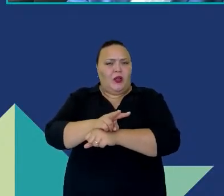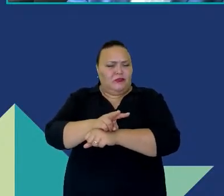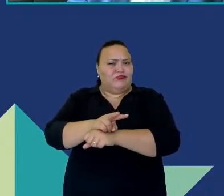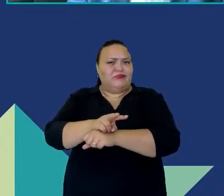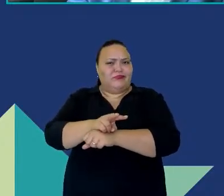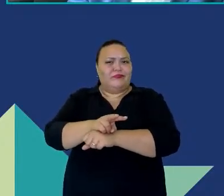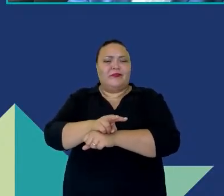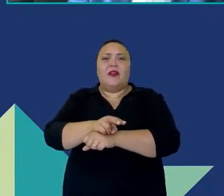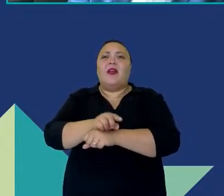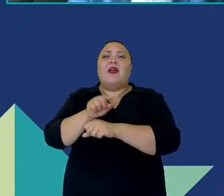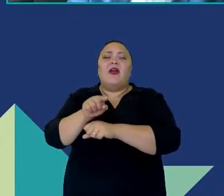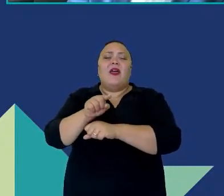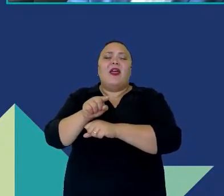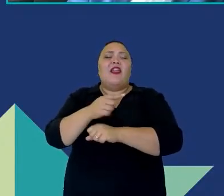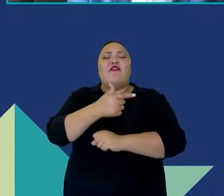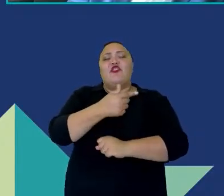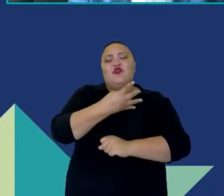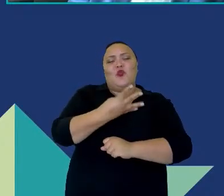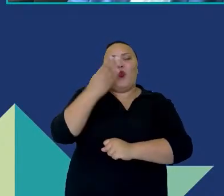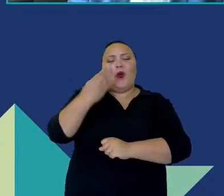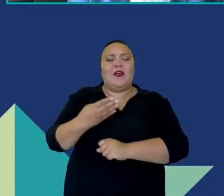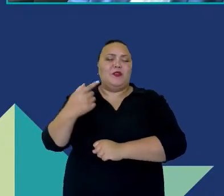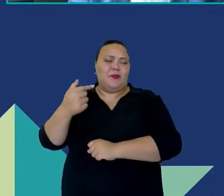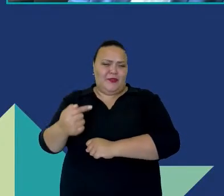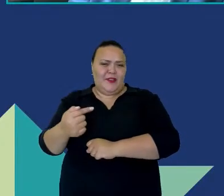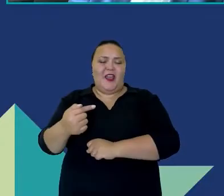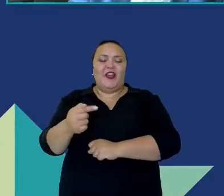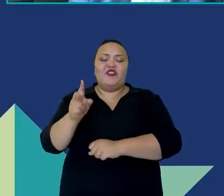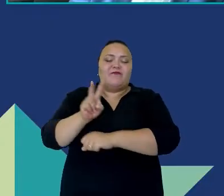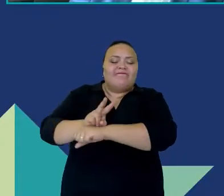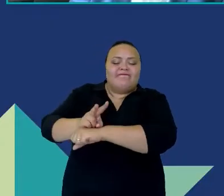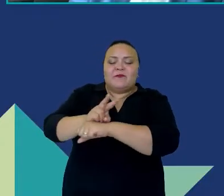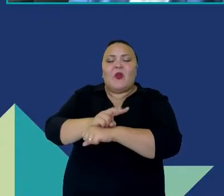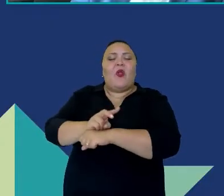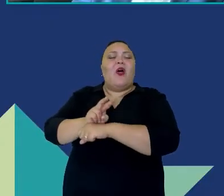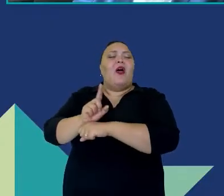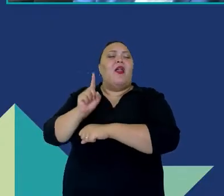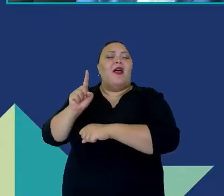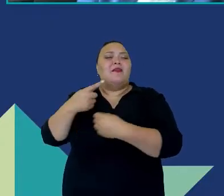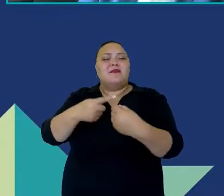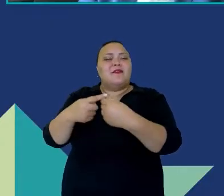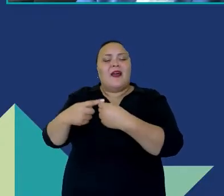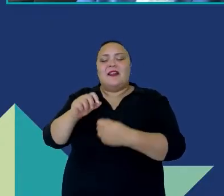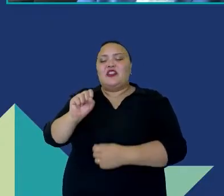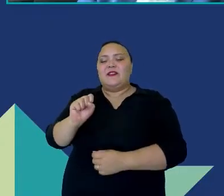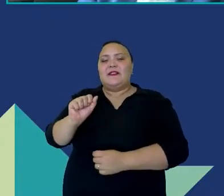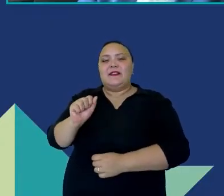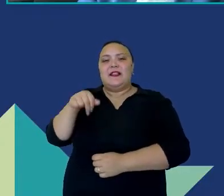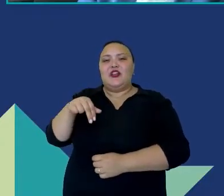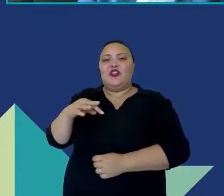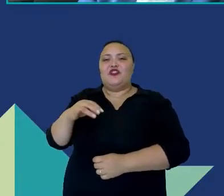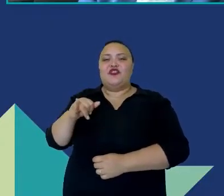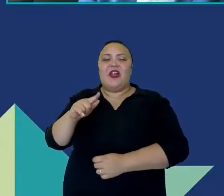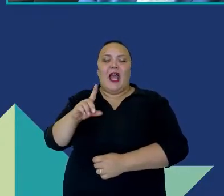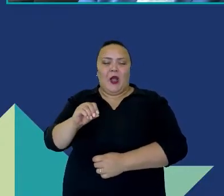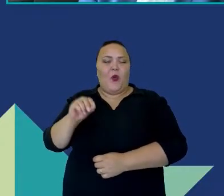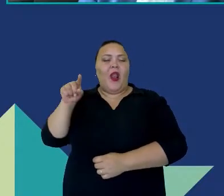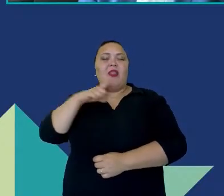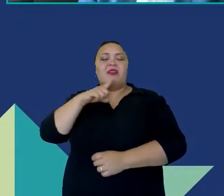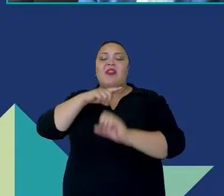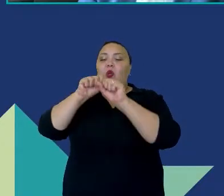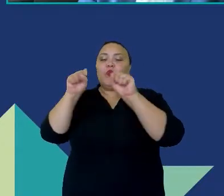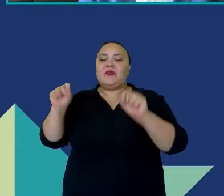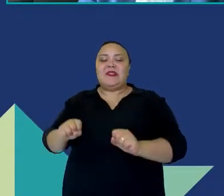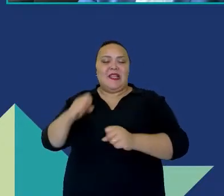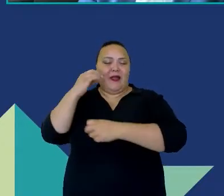in the Santiago offices. They have a digital management system, and when we talk about water,